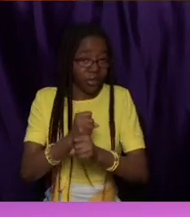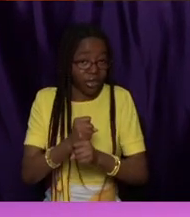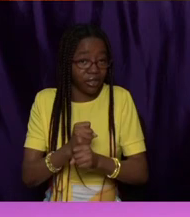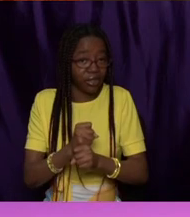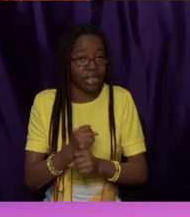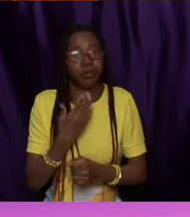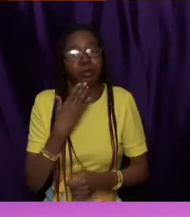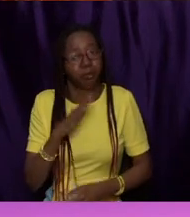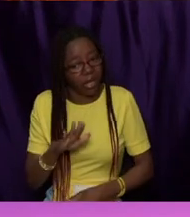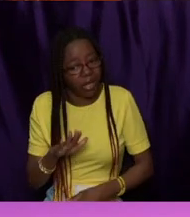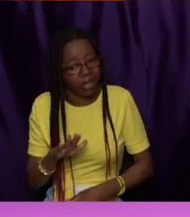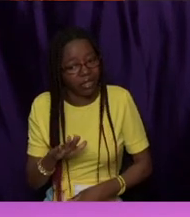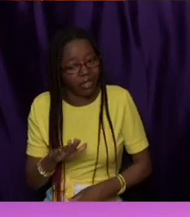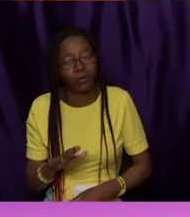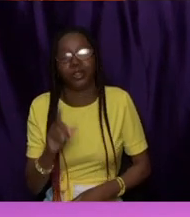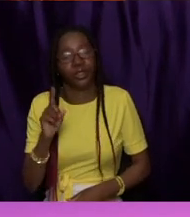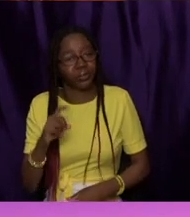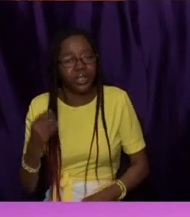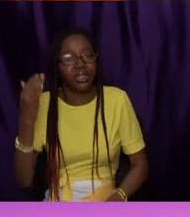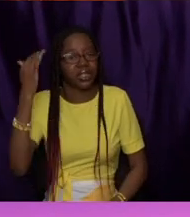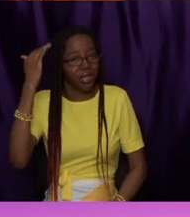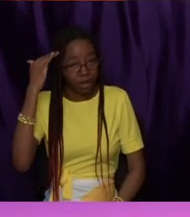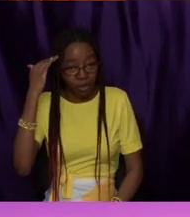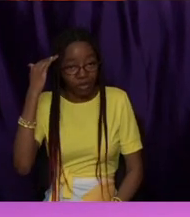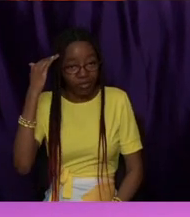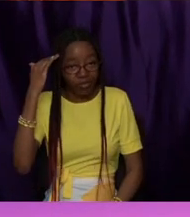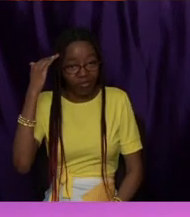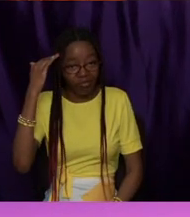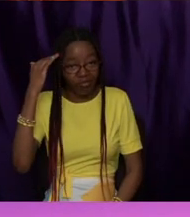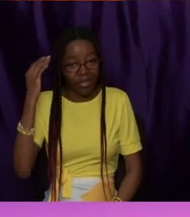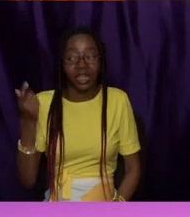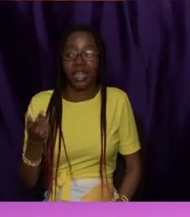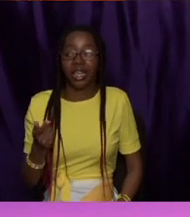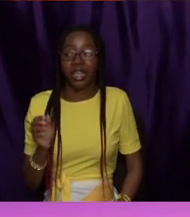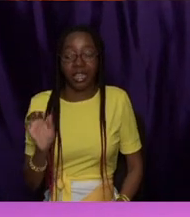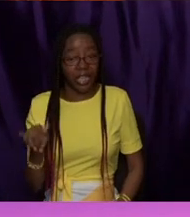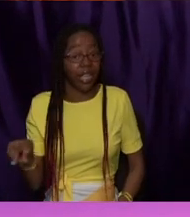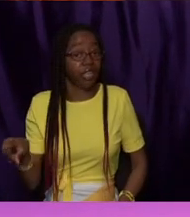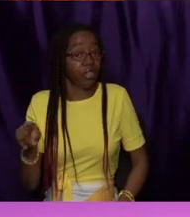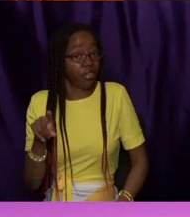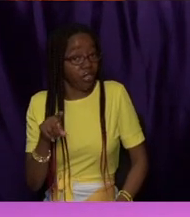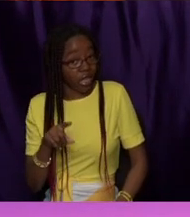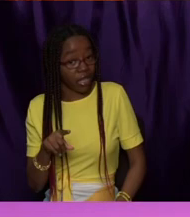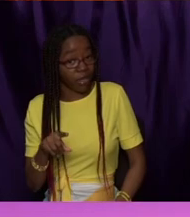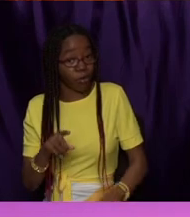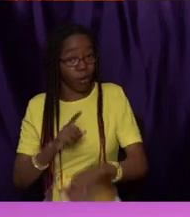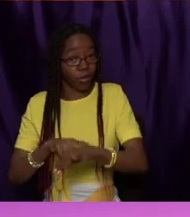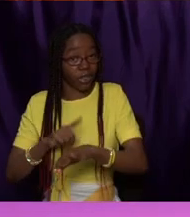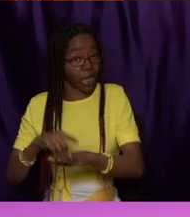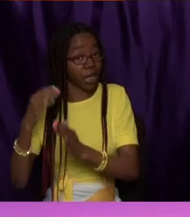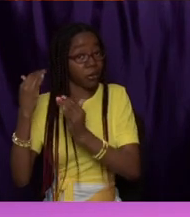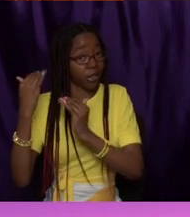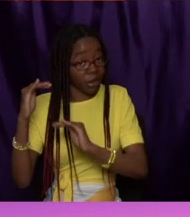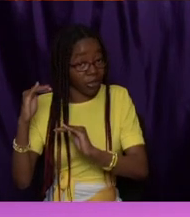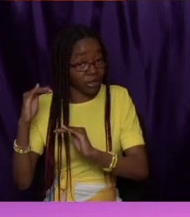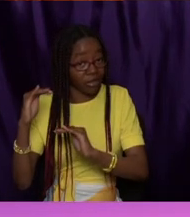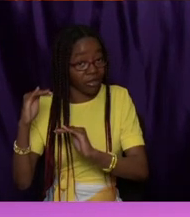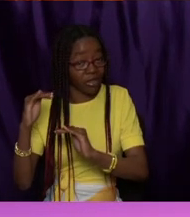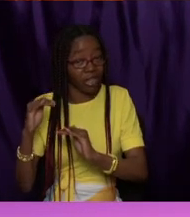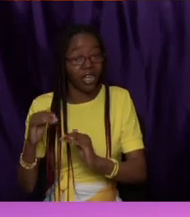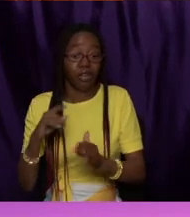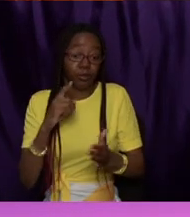earth. He says, but what you need to understand is that they were on expiration. He says, there's been